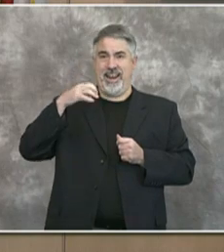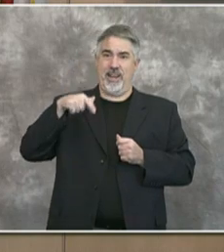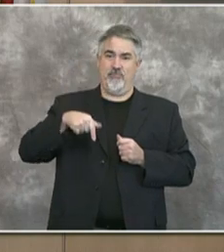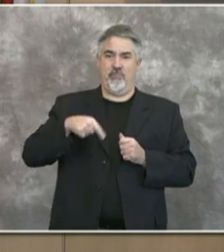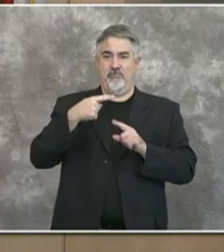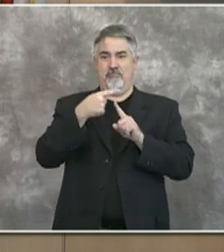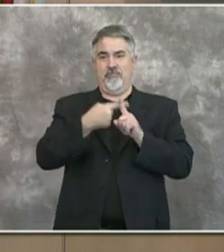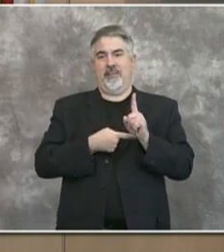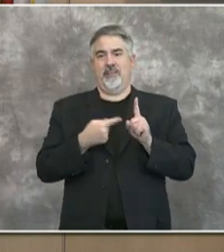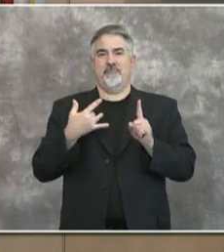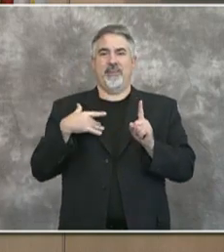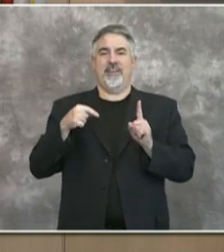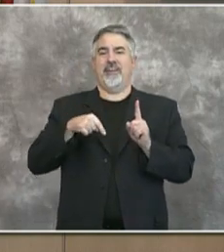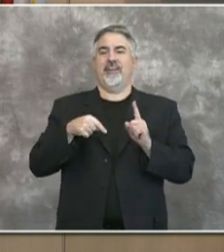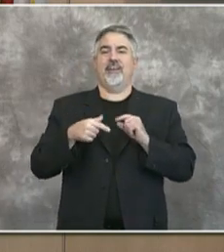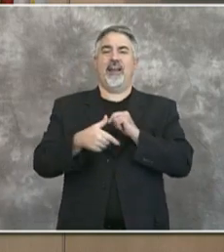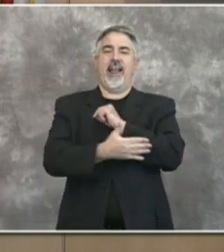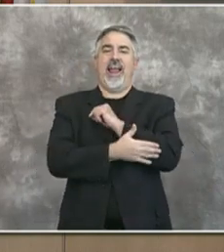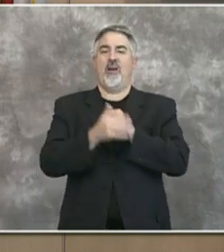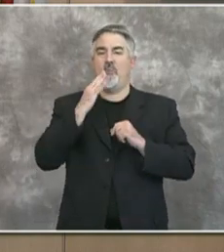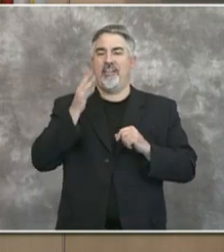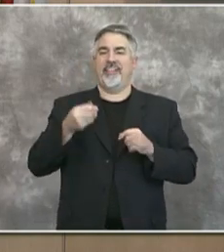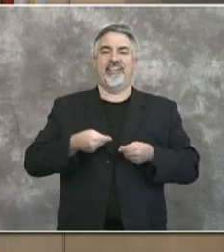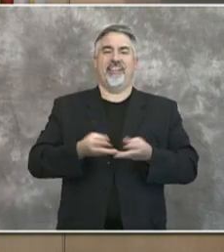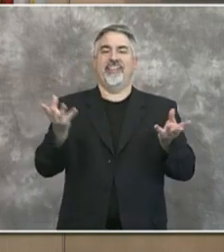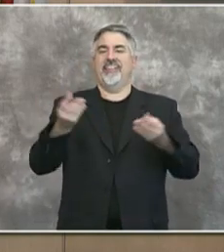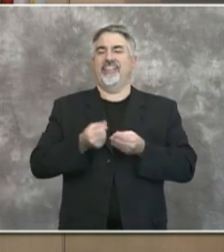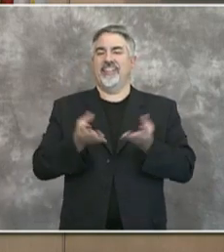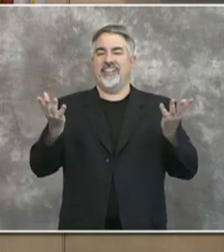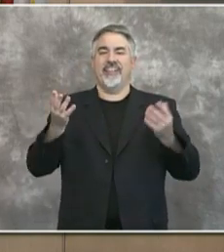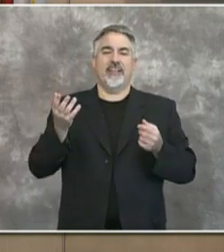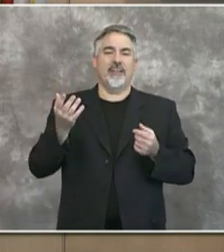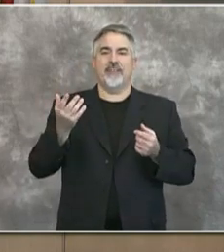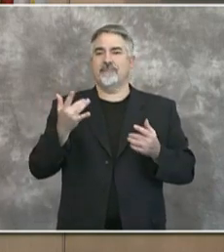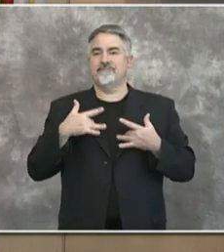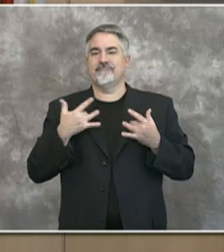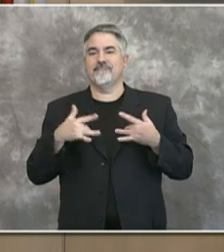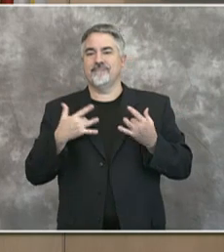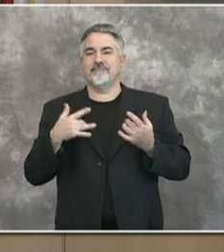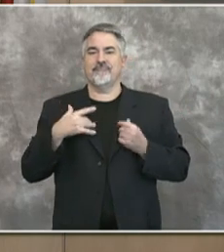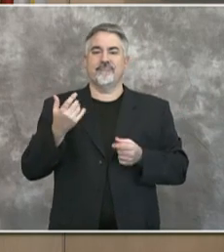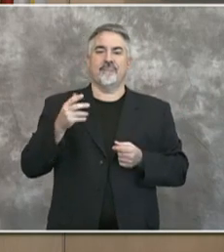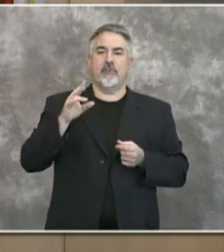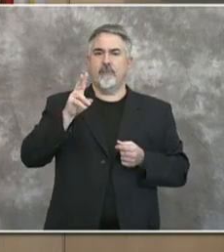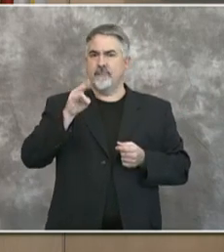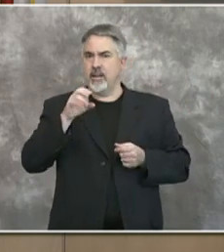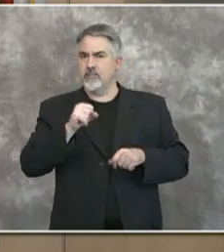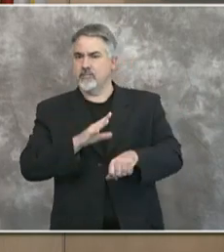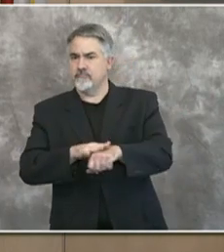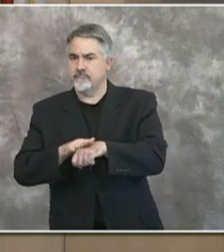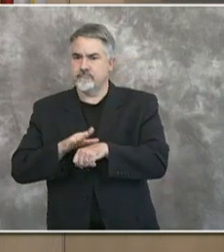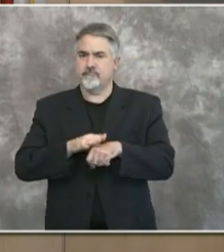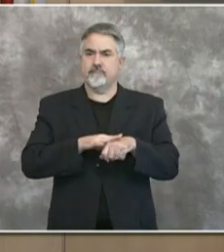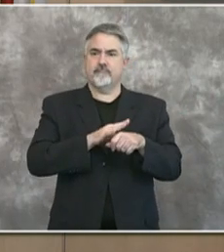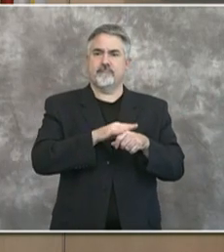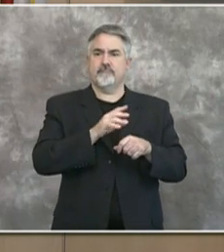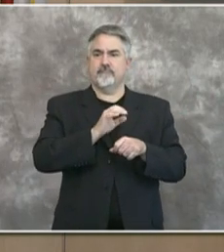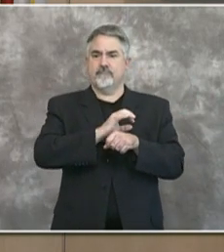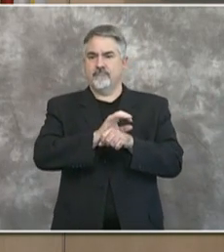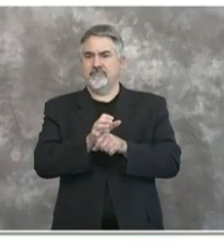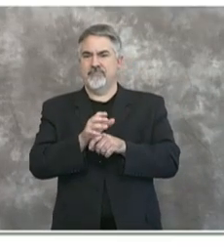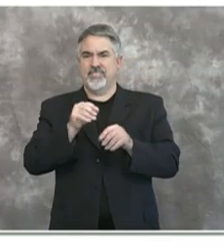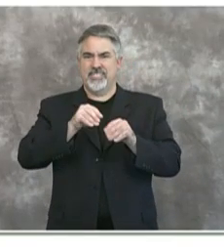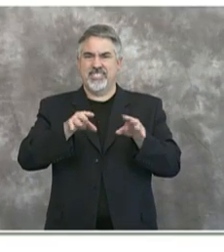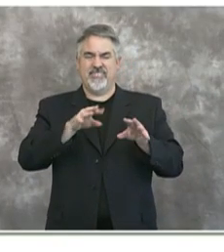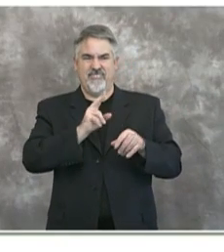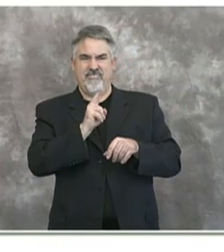when the county issues notices about West Nile virus. And yes, even with what's going on with COVID-19, we still